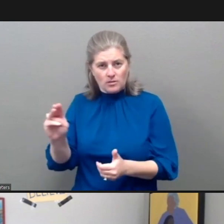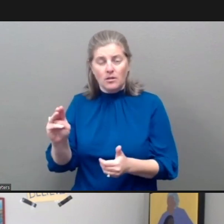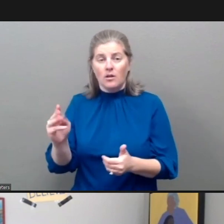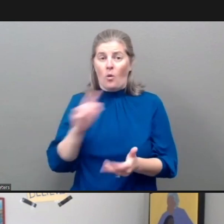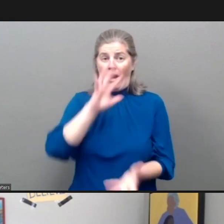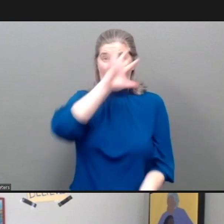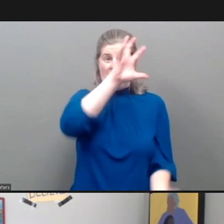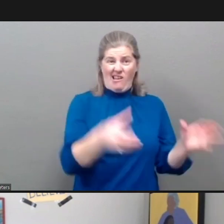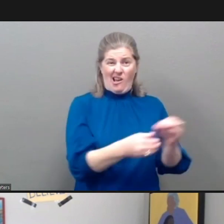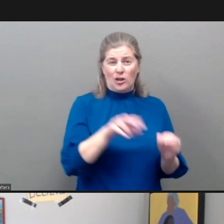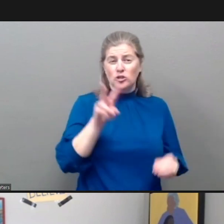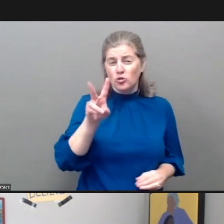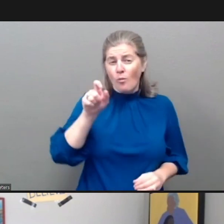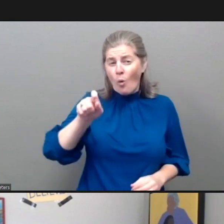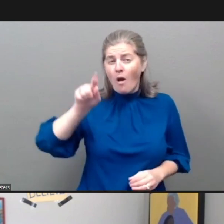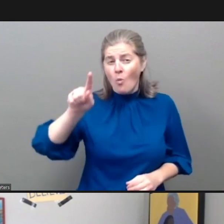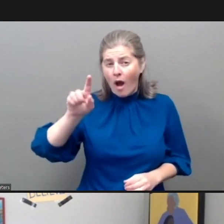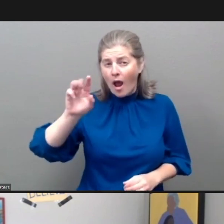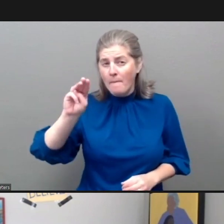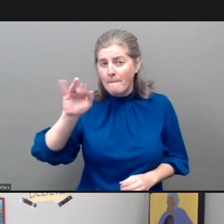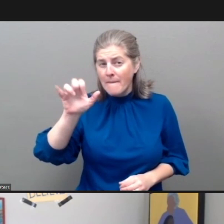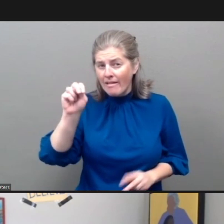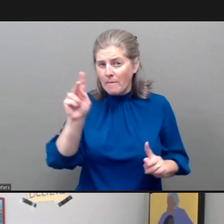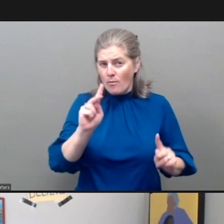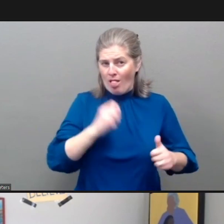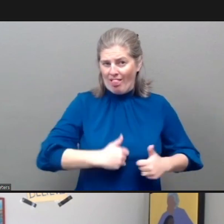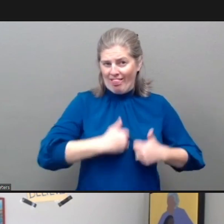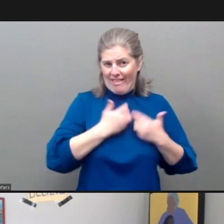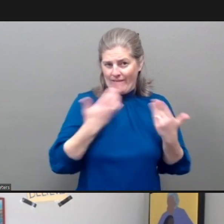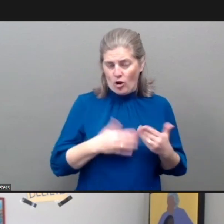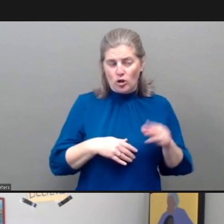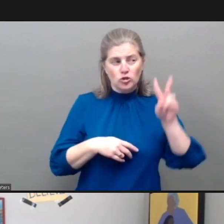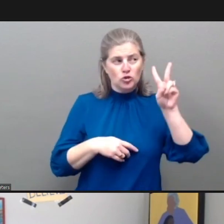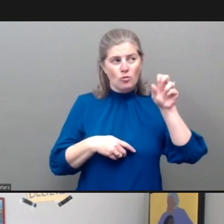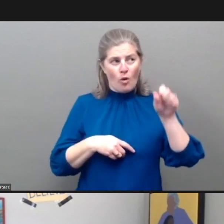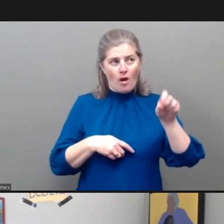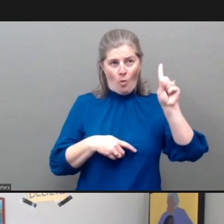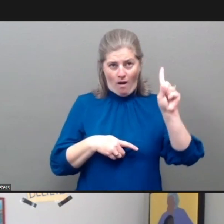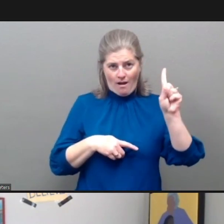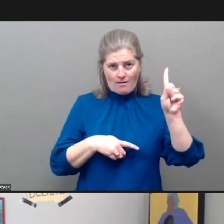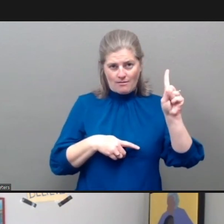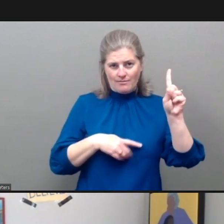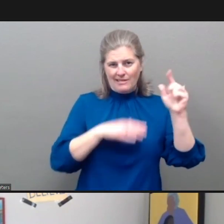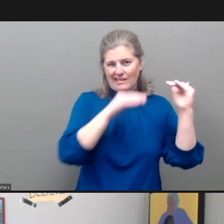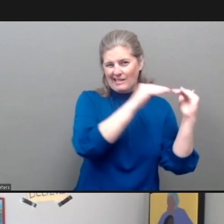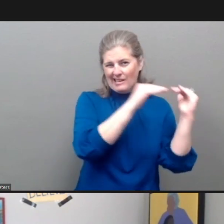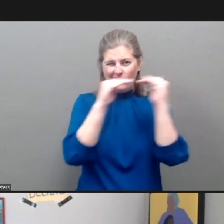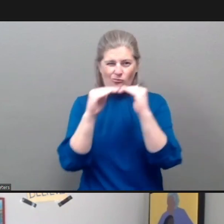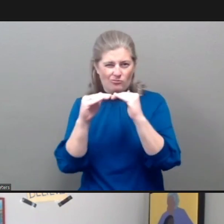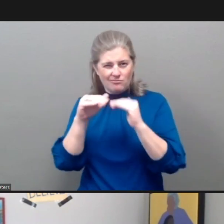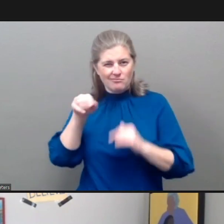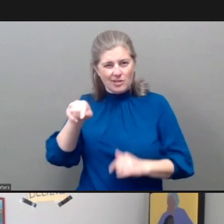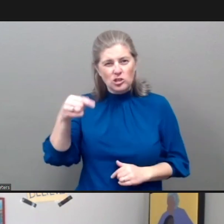million people in New Mexico. So 2.1 million is the same as 21 times 100,000. So we